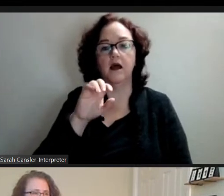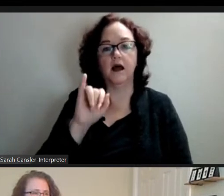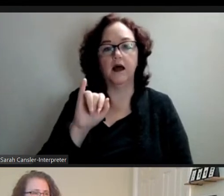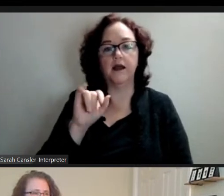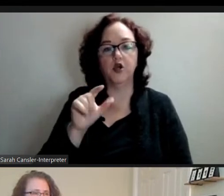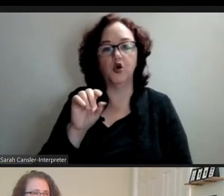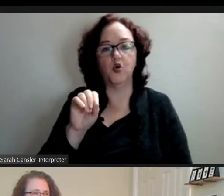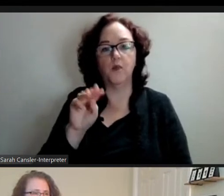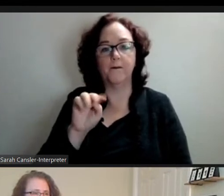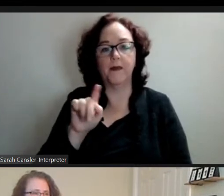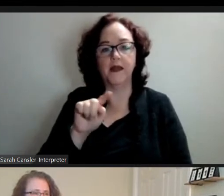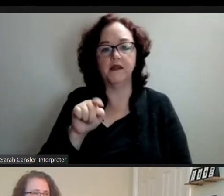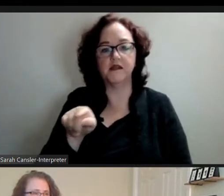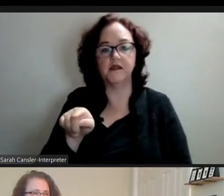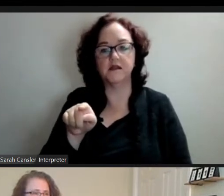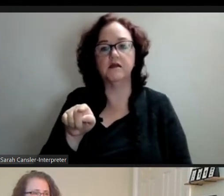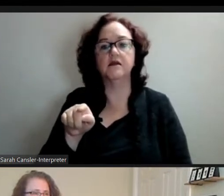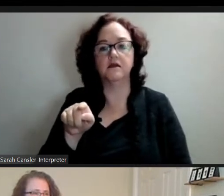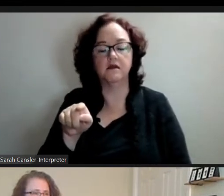igomez-fierro.